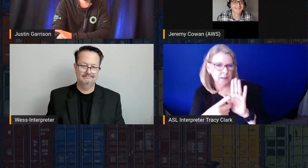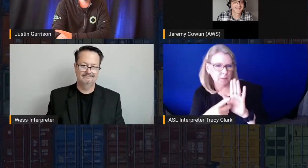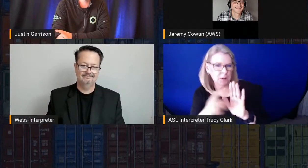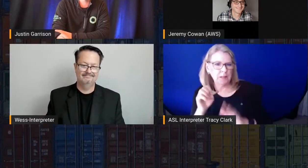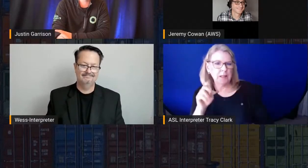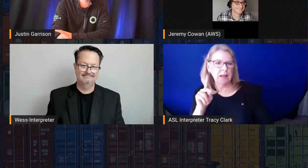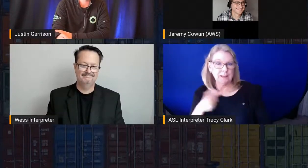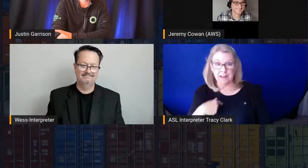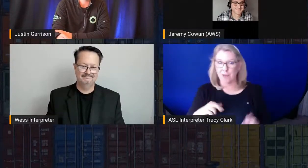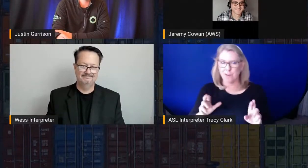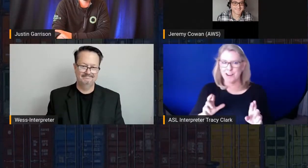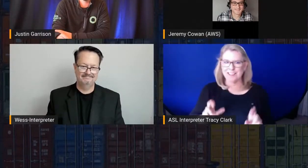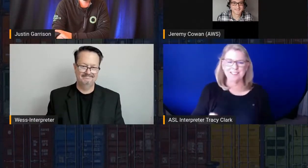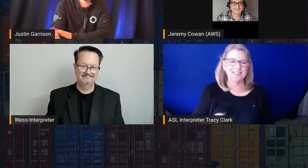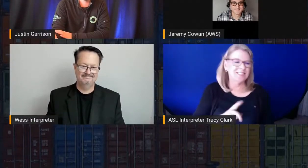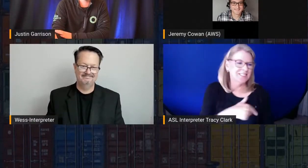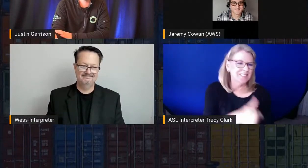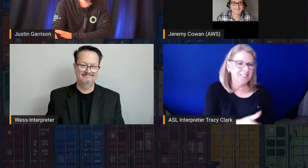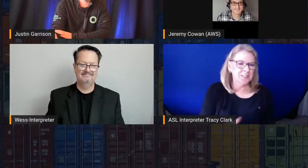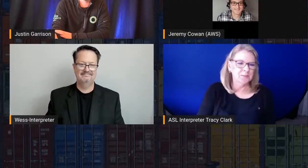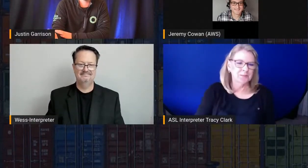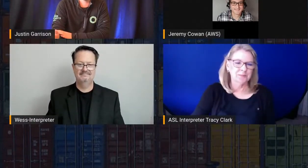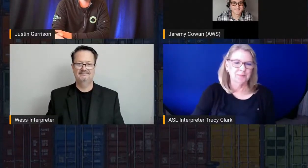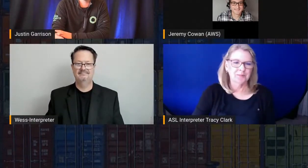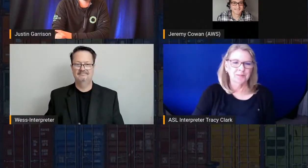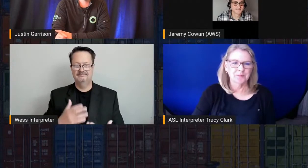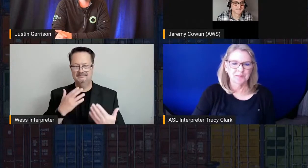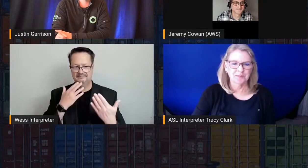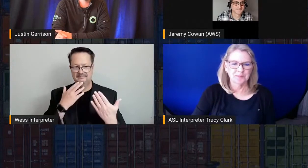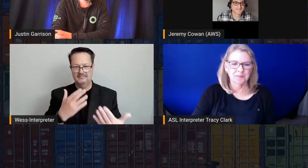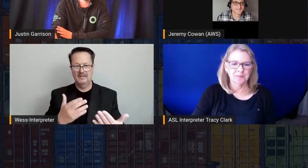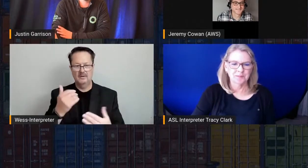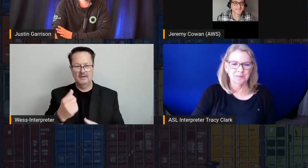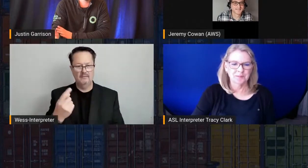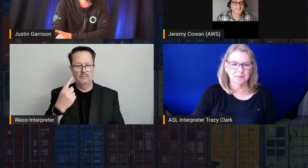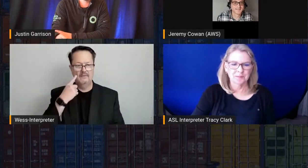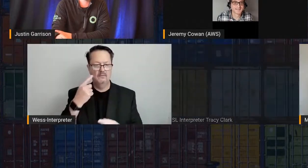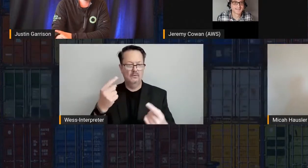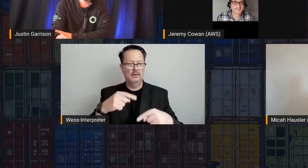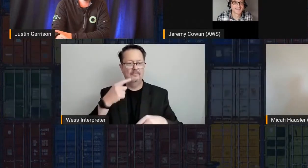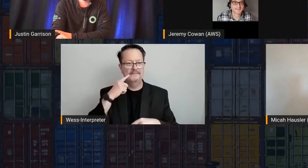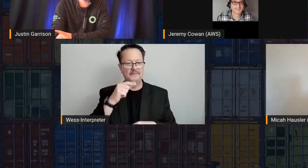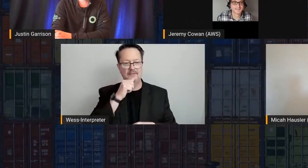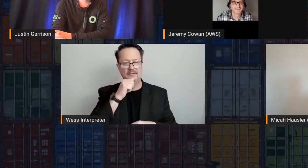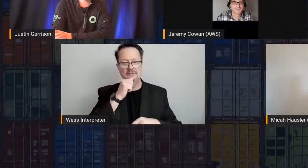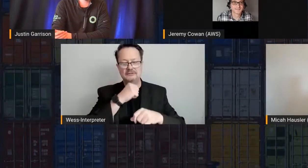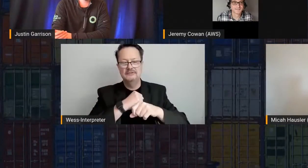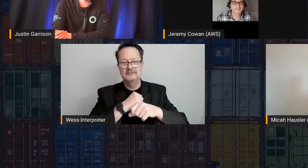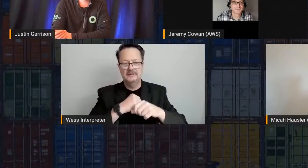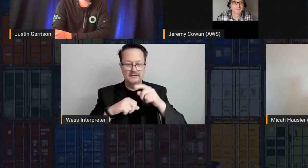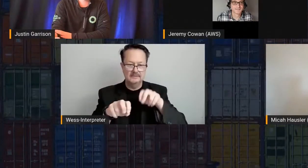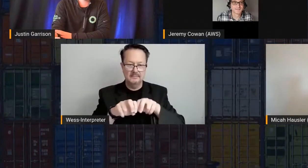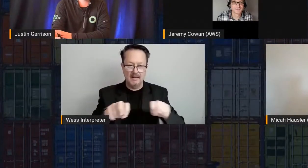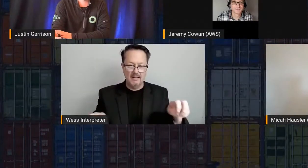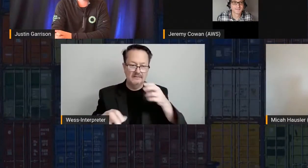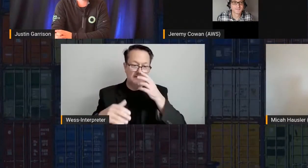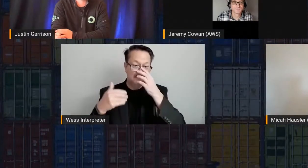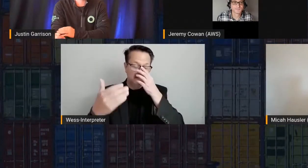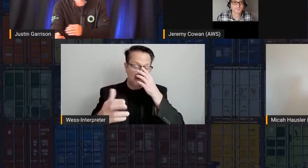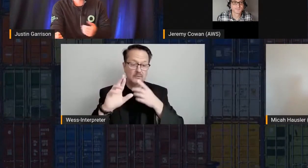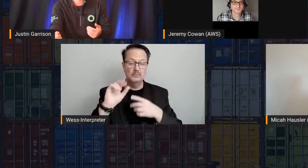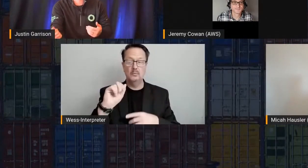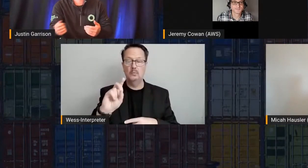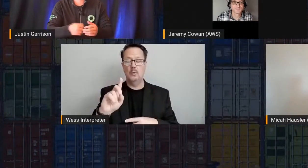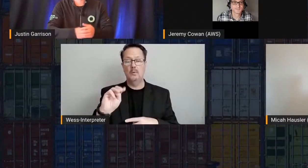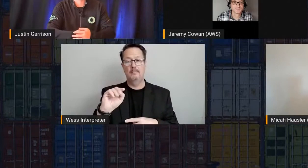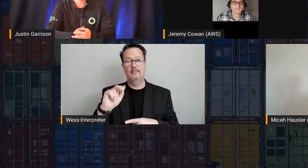So thank you everyone for coming for the security panel. Next up, we're going to do some roadmap overview. It's going